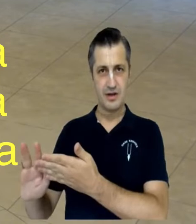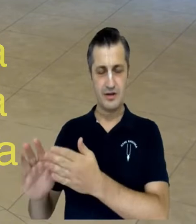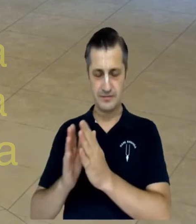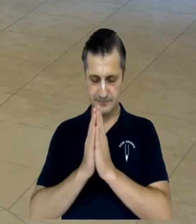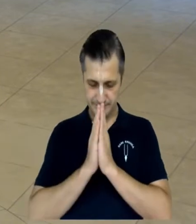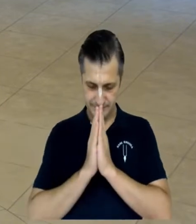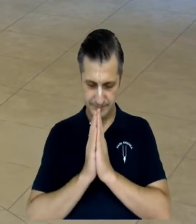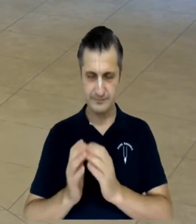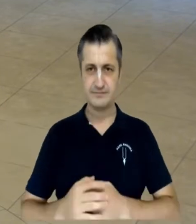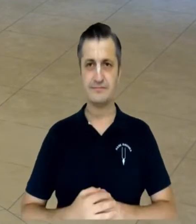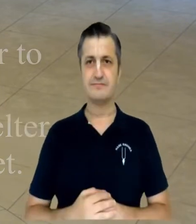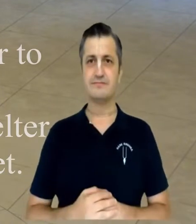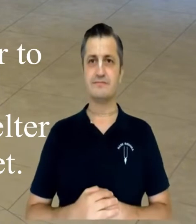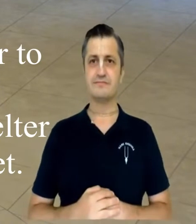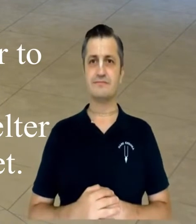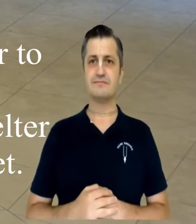Hare